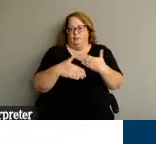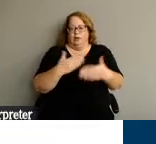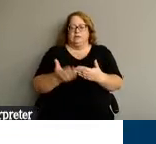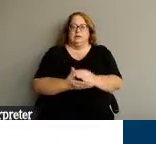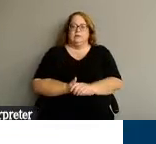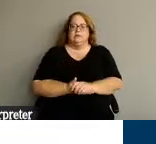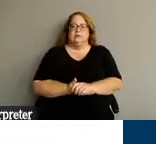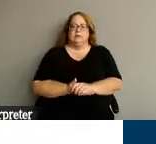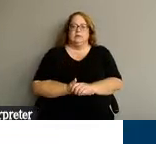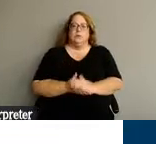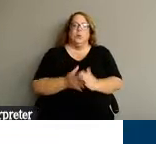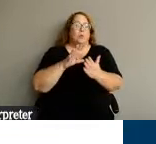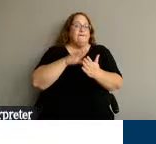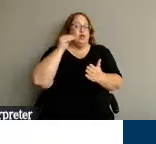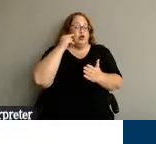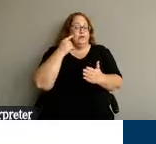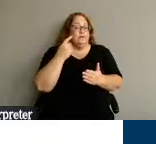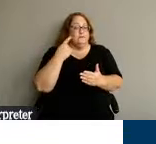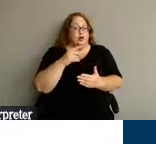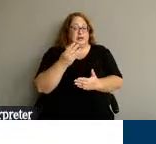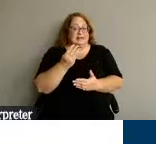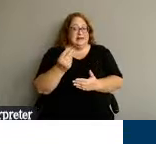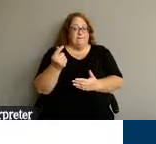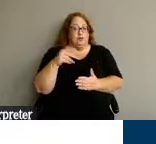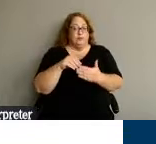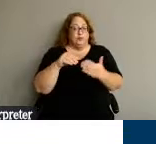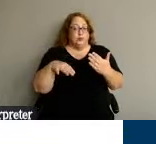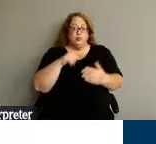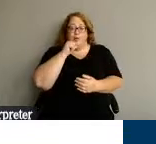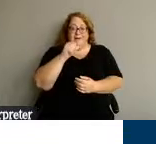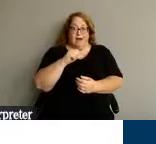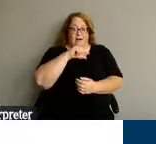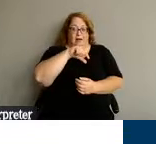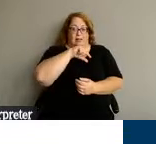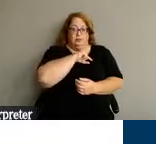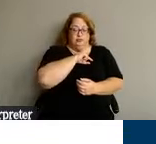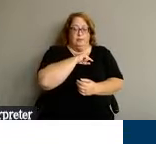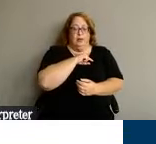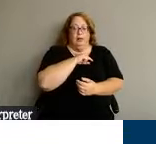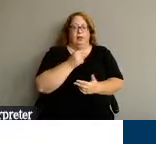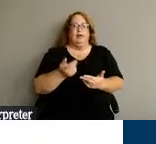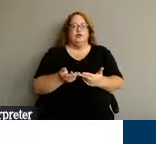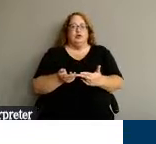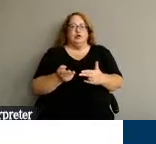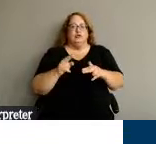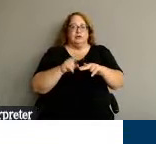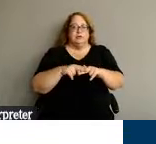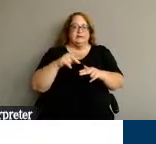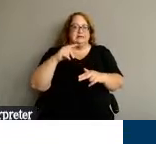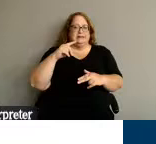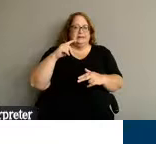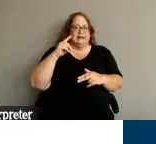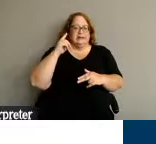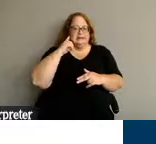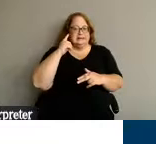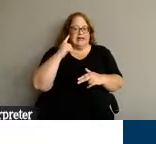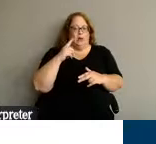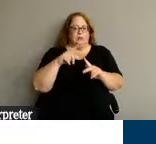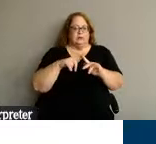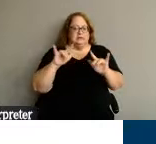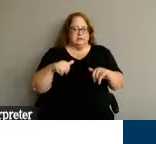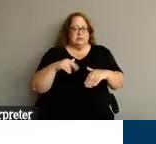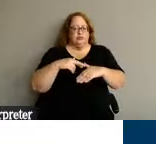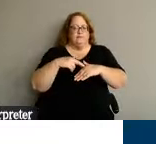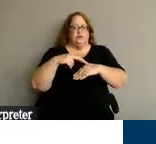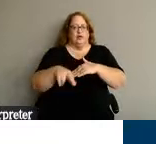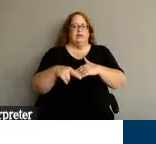we have learned for a number of our students who are not eligible is that there's been an increase in sound system referrals, and the criteria